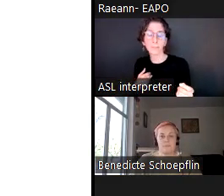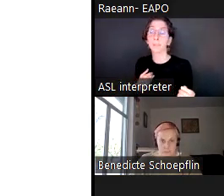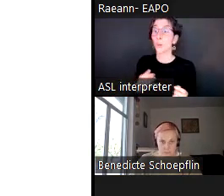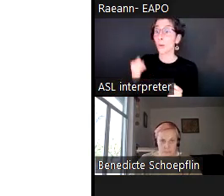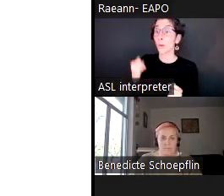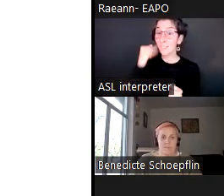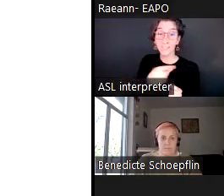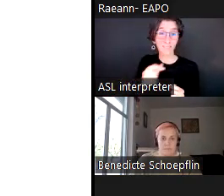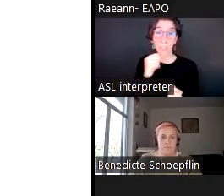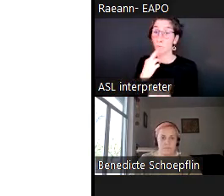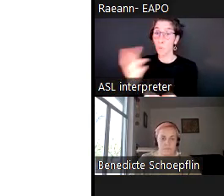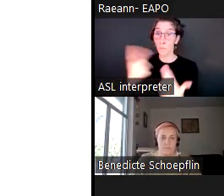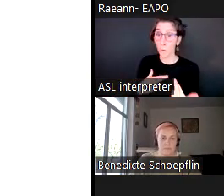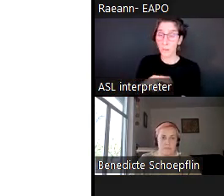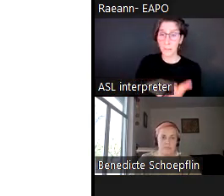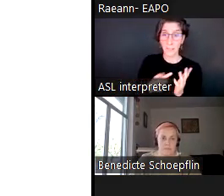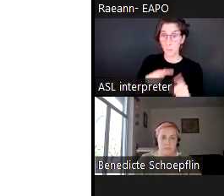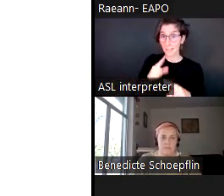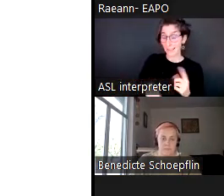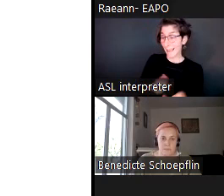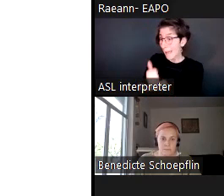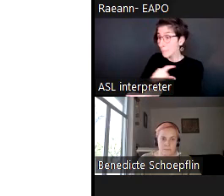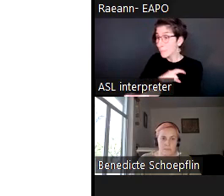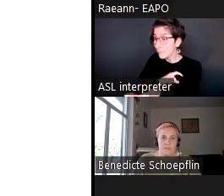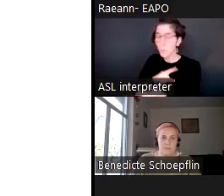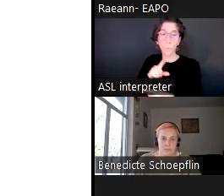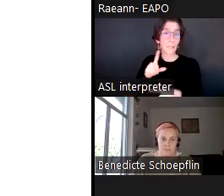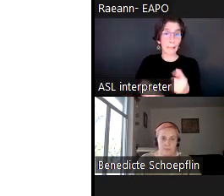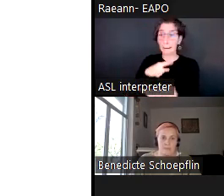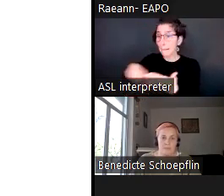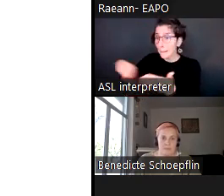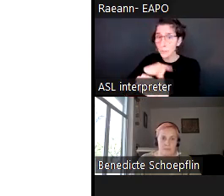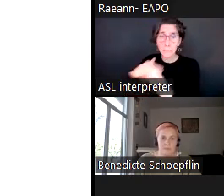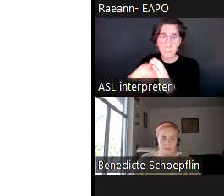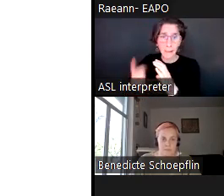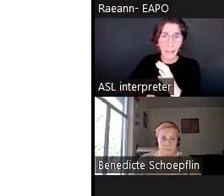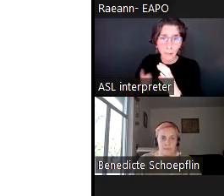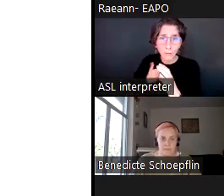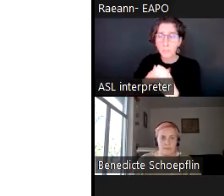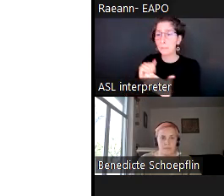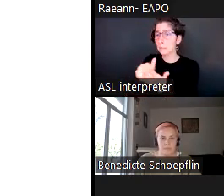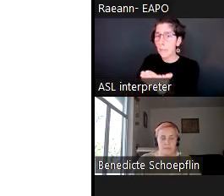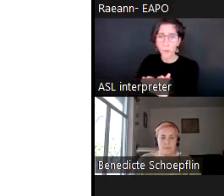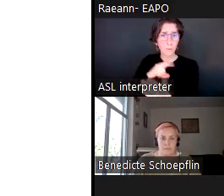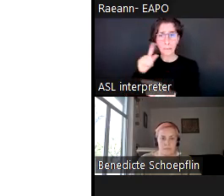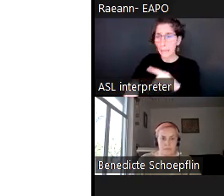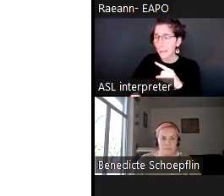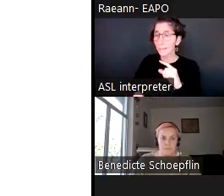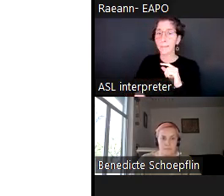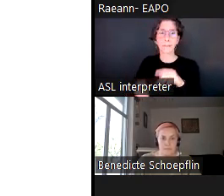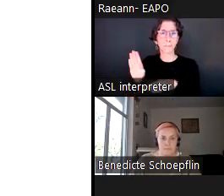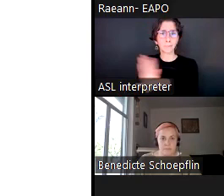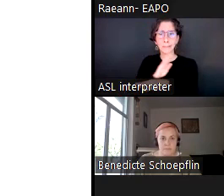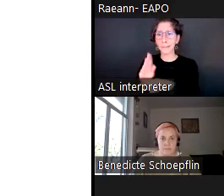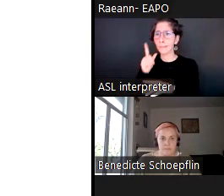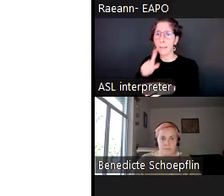enforcement. We can't disrupt the telephone numbers, the email addresses, the website, the merchant accounts. You know, we can't shut